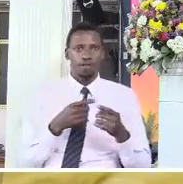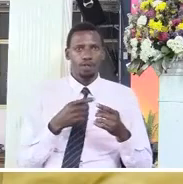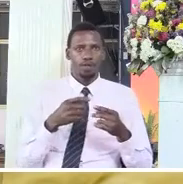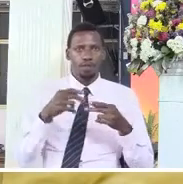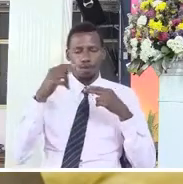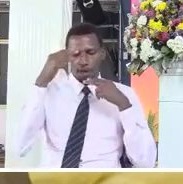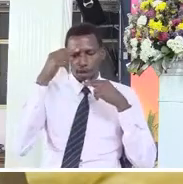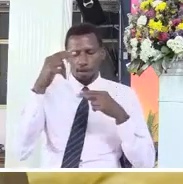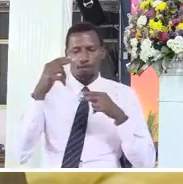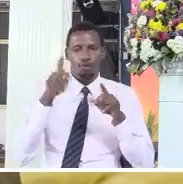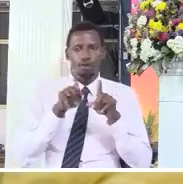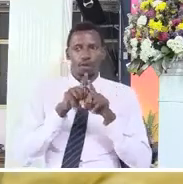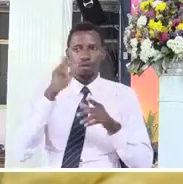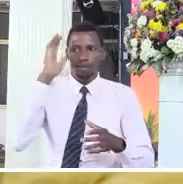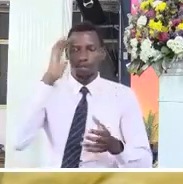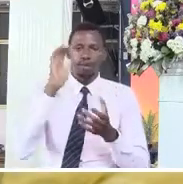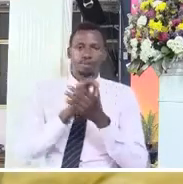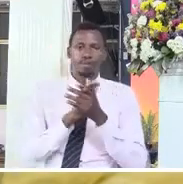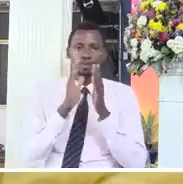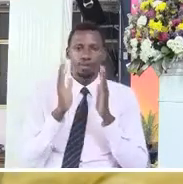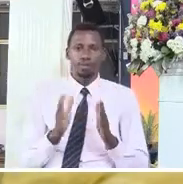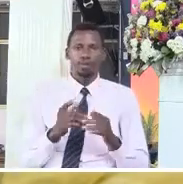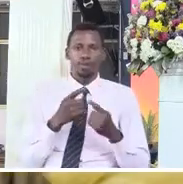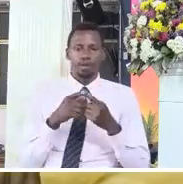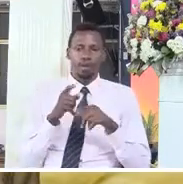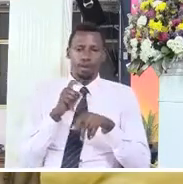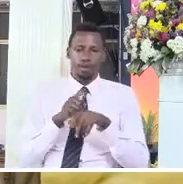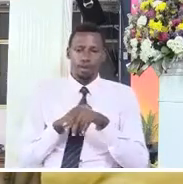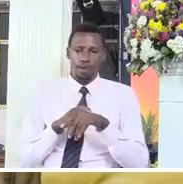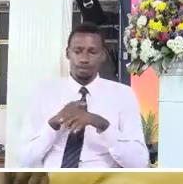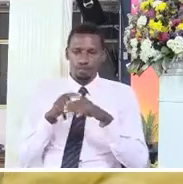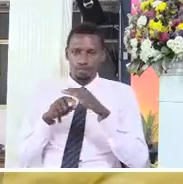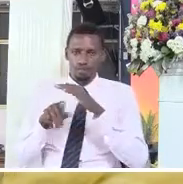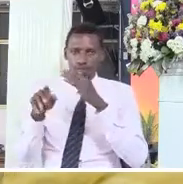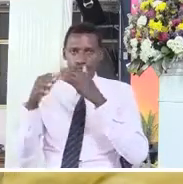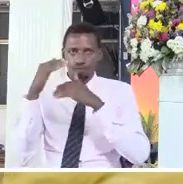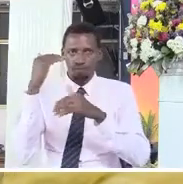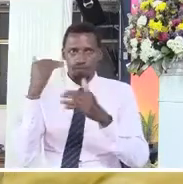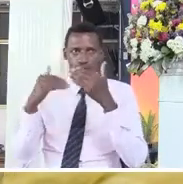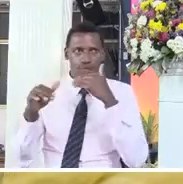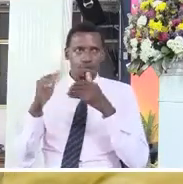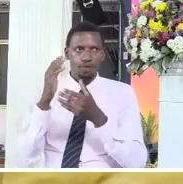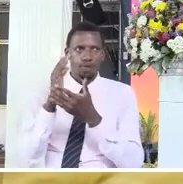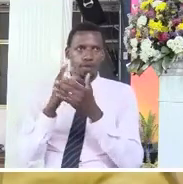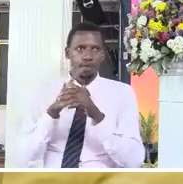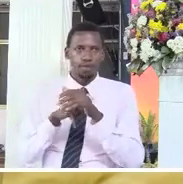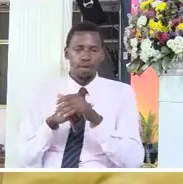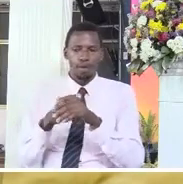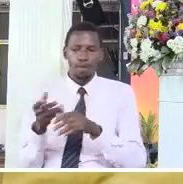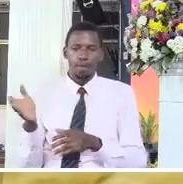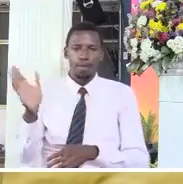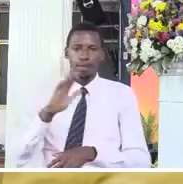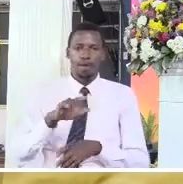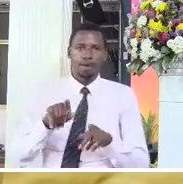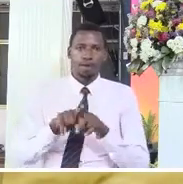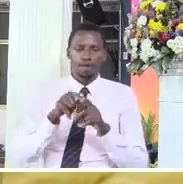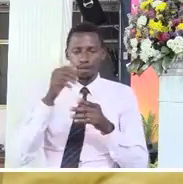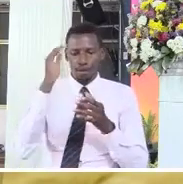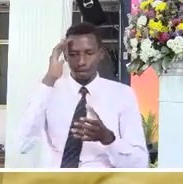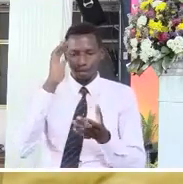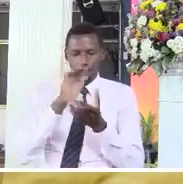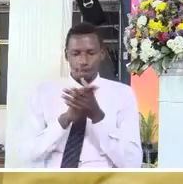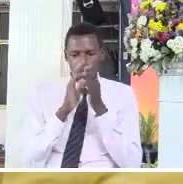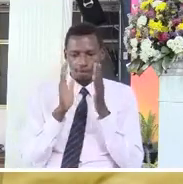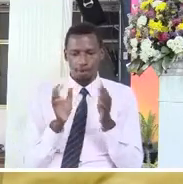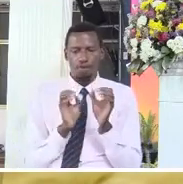as believers. But when they go to the universities, sometimes they do not come back as believers. They come